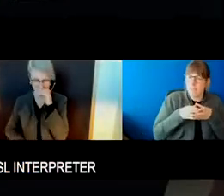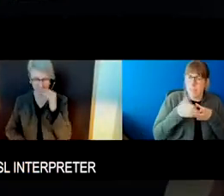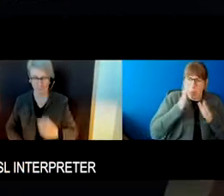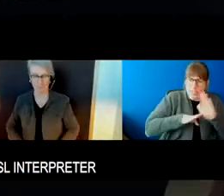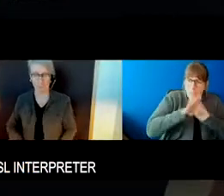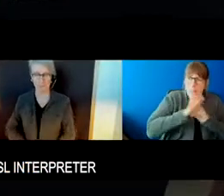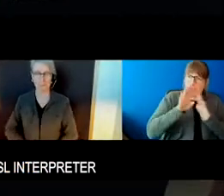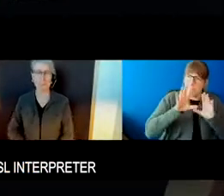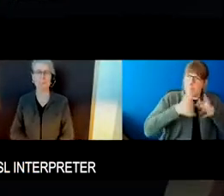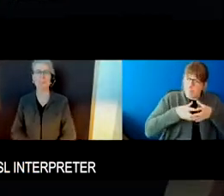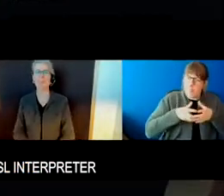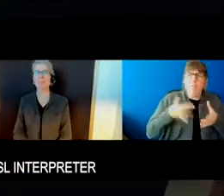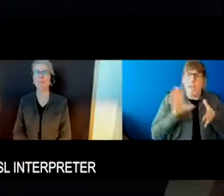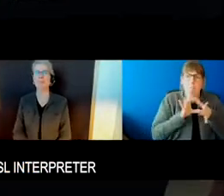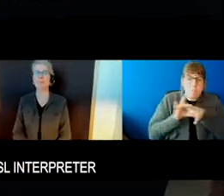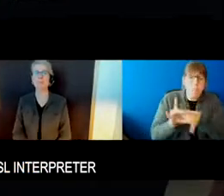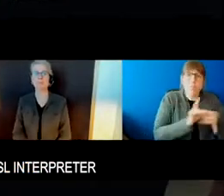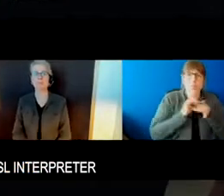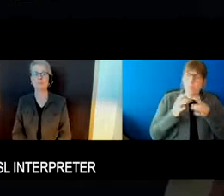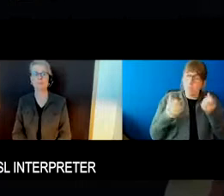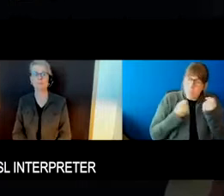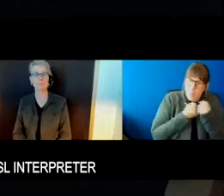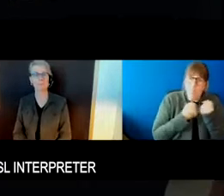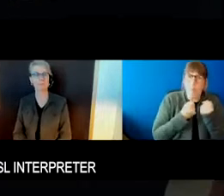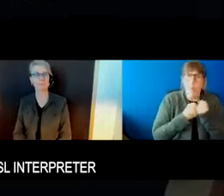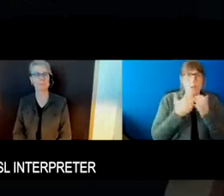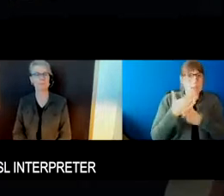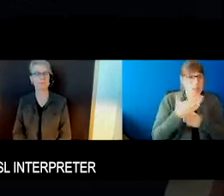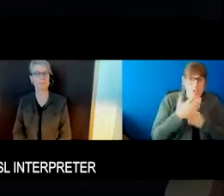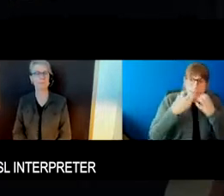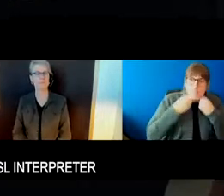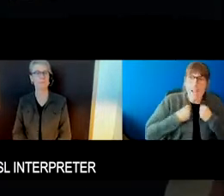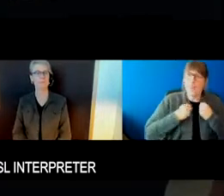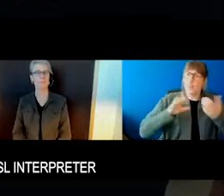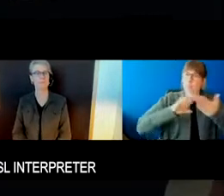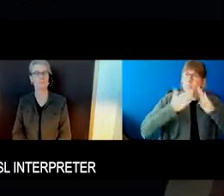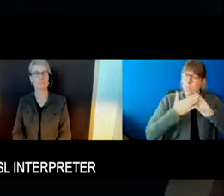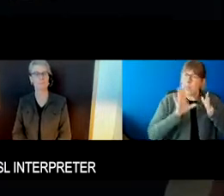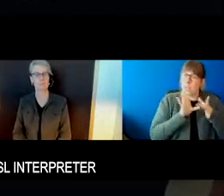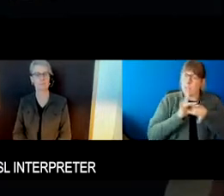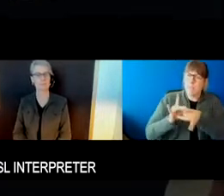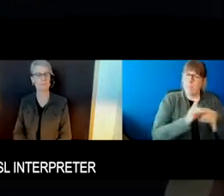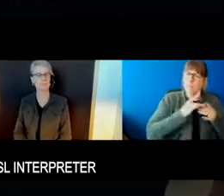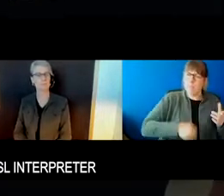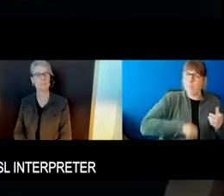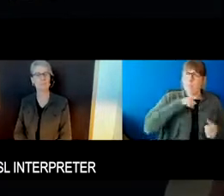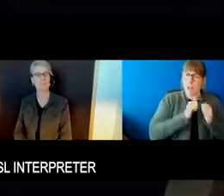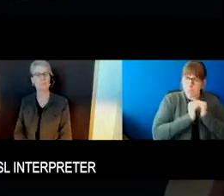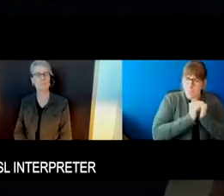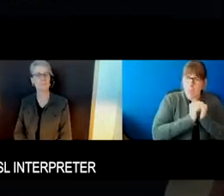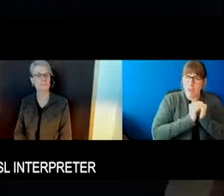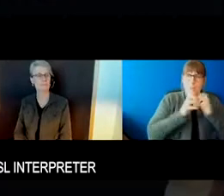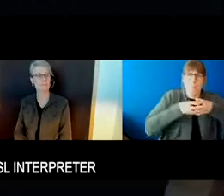into like-minded islands. They're unique places of belonging, support, shared values, and